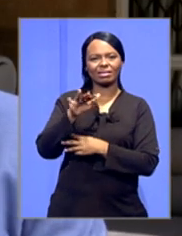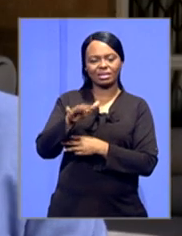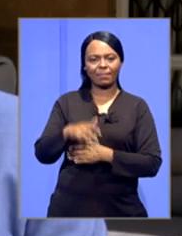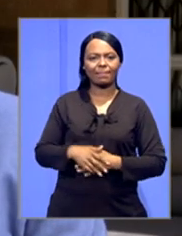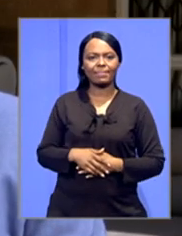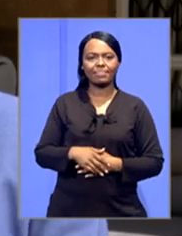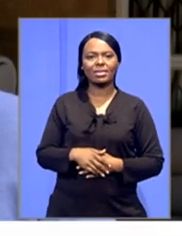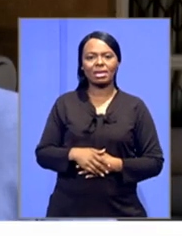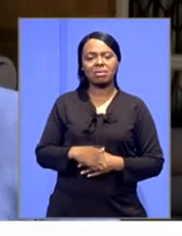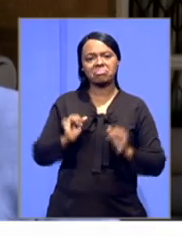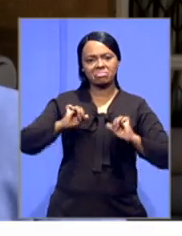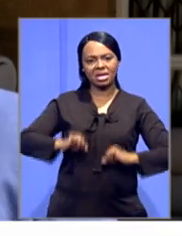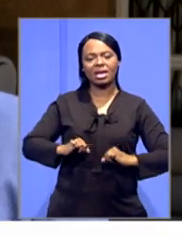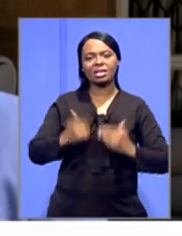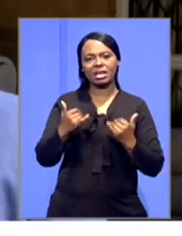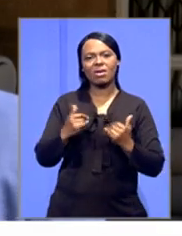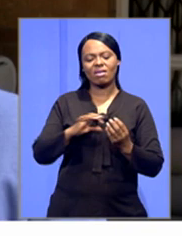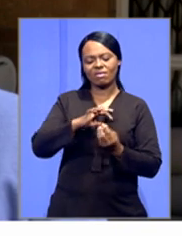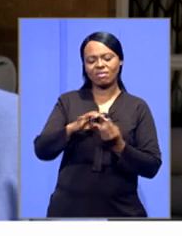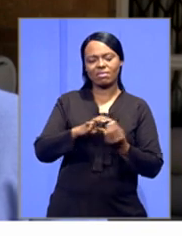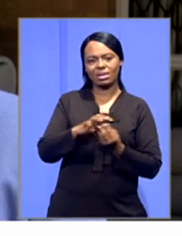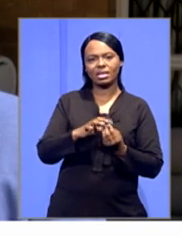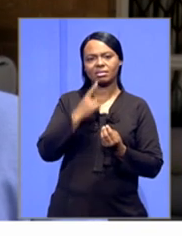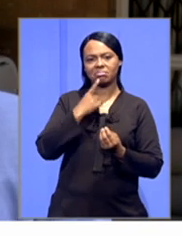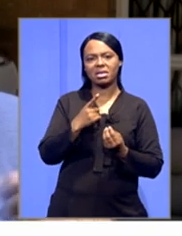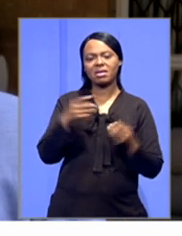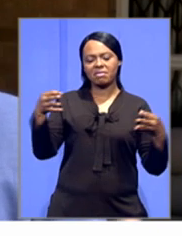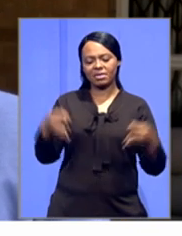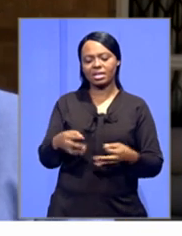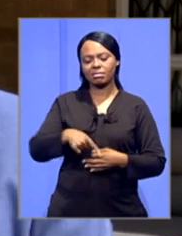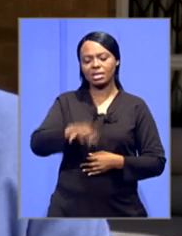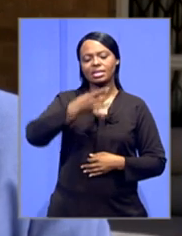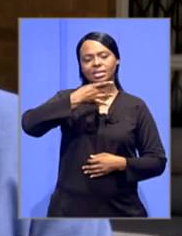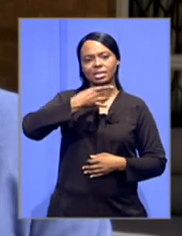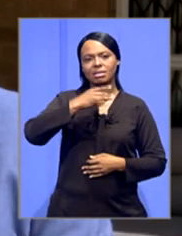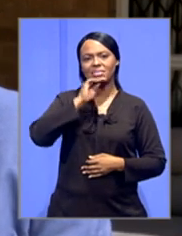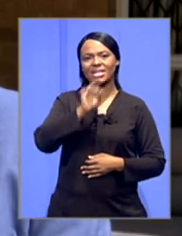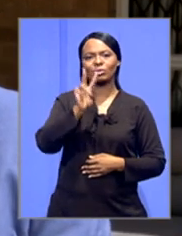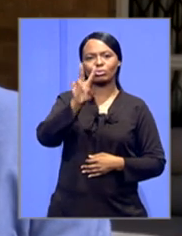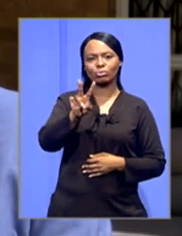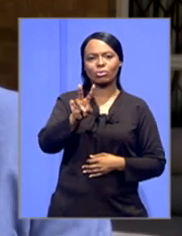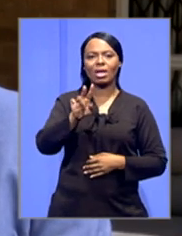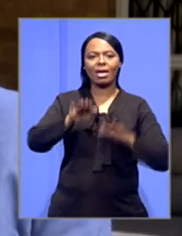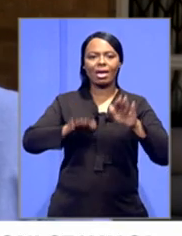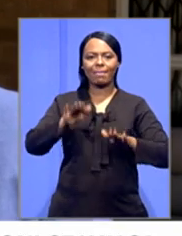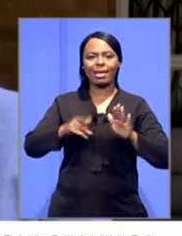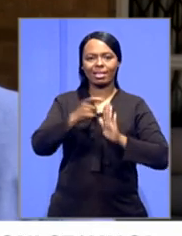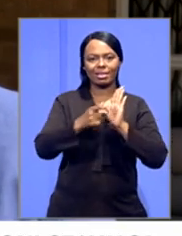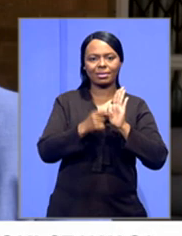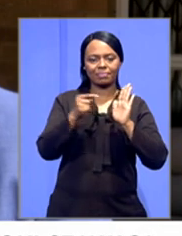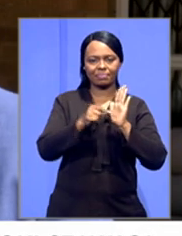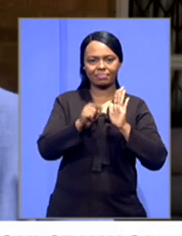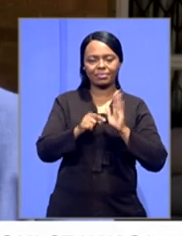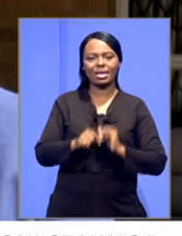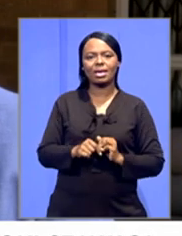the funeral will be on Saturday this coming weekend. I think it's the second. So will be the funeral will be on the second. And then